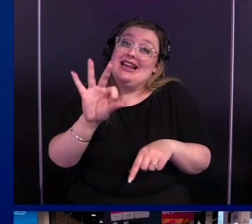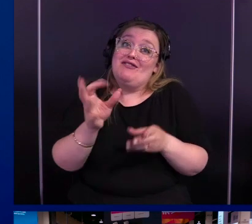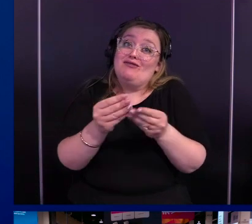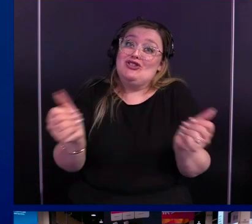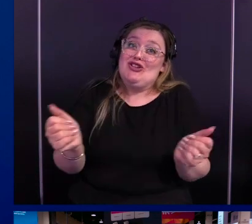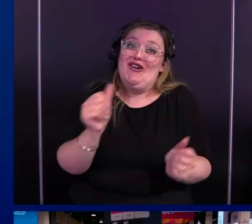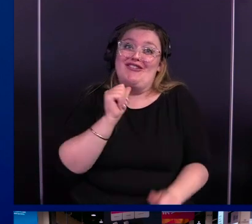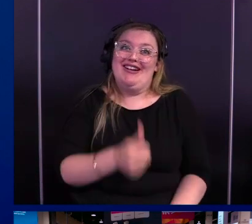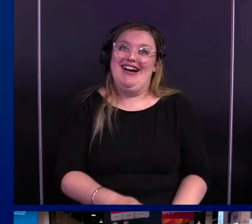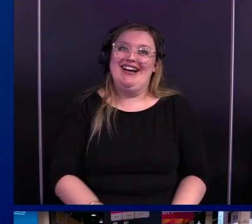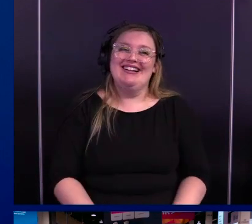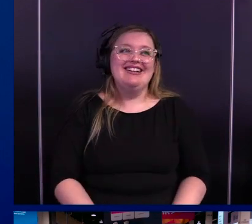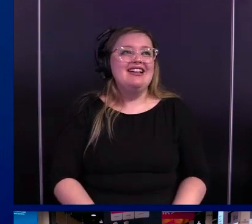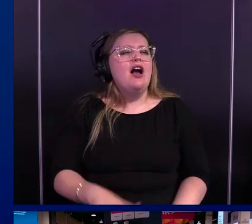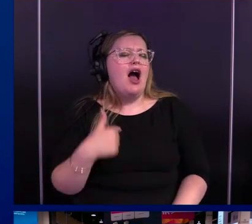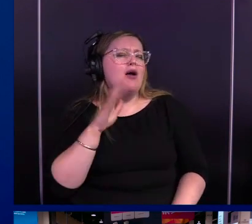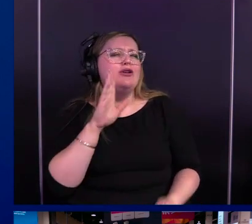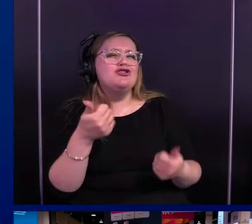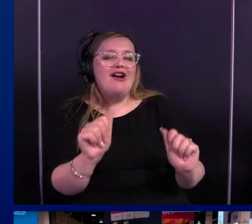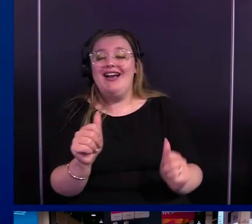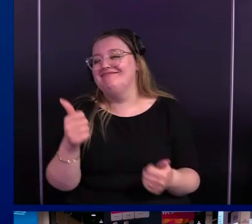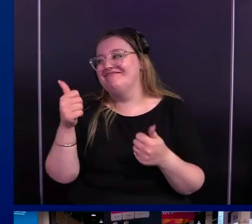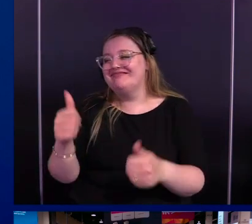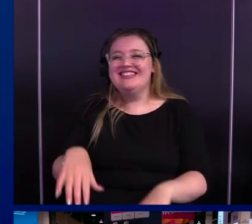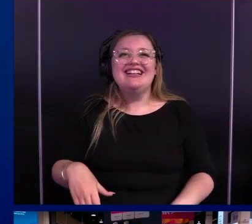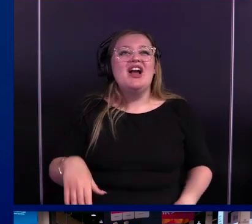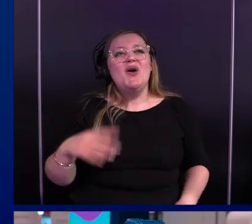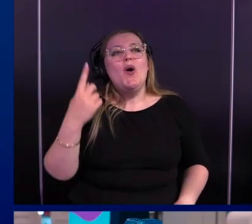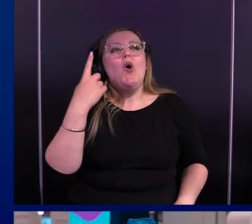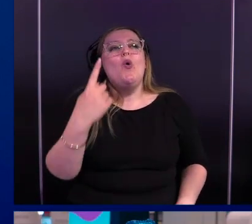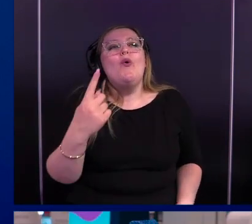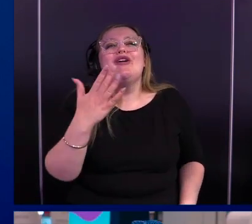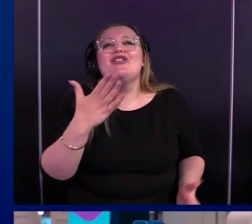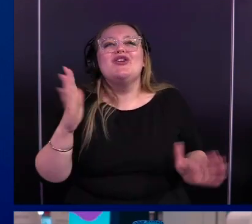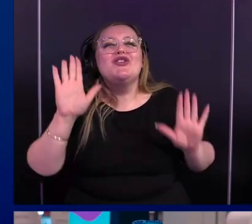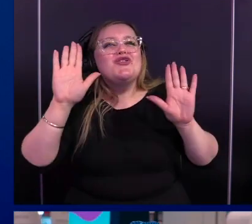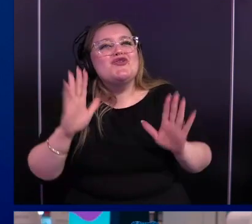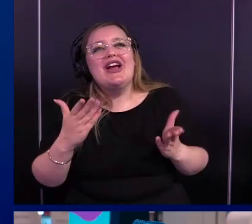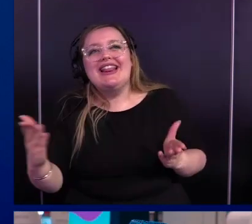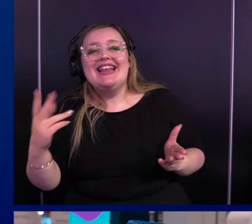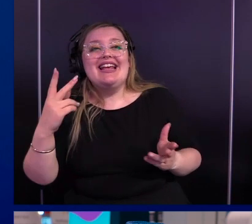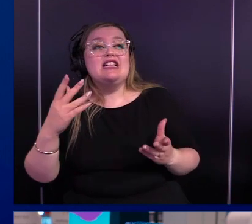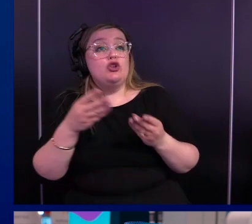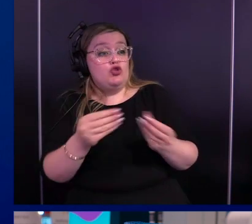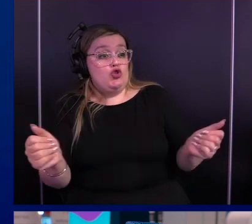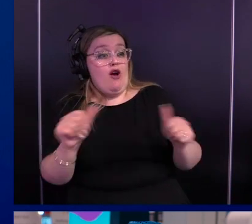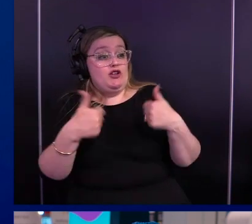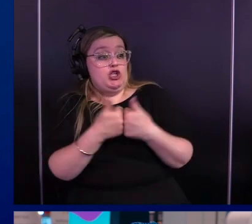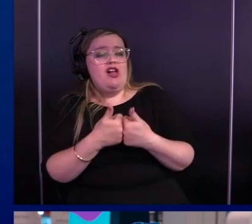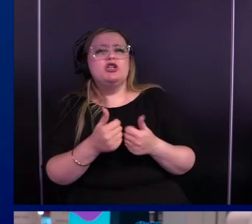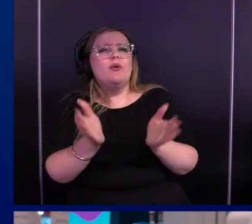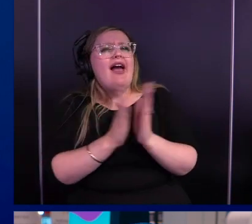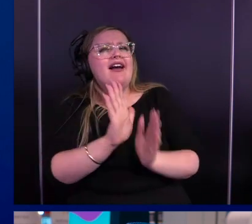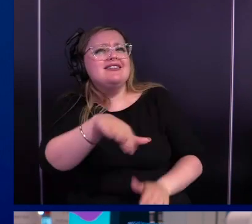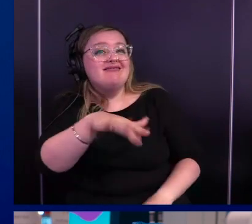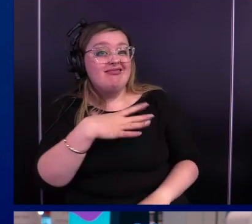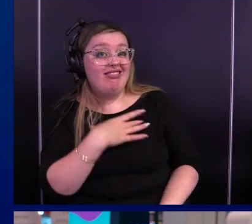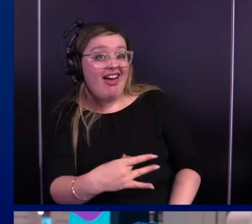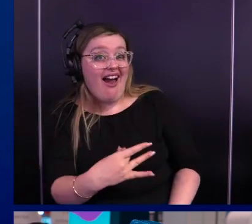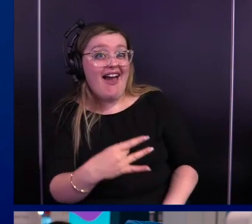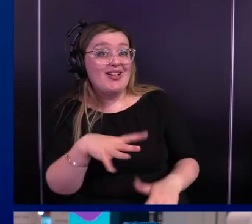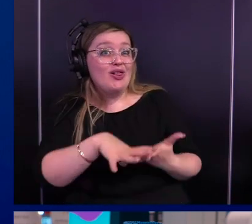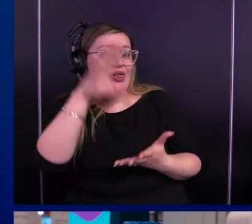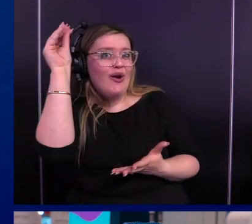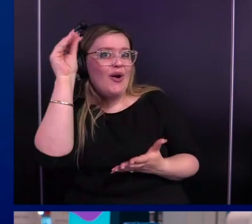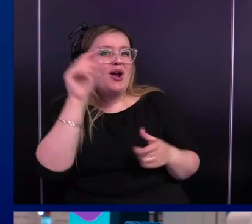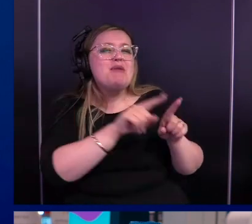it. It's great. Well, and to your question, right, so one of the great things is whenever you solve a challenge, we ask you not only did you like it and did you learn something, but we said